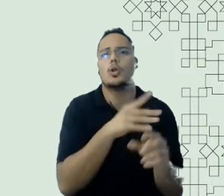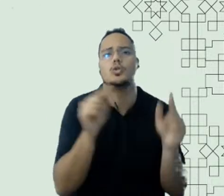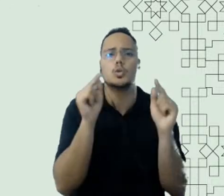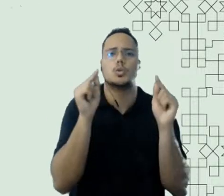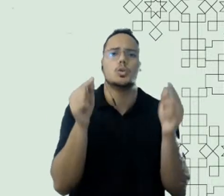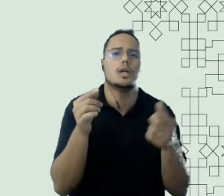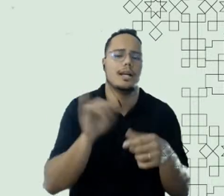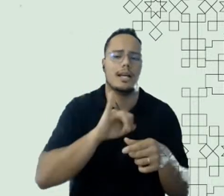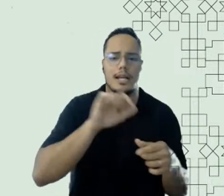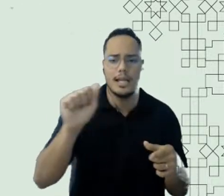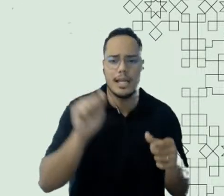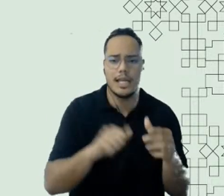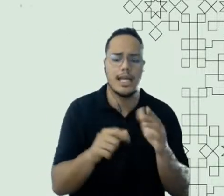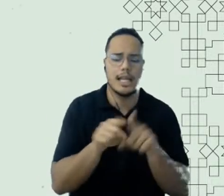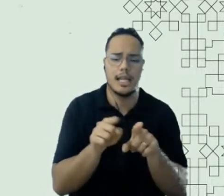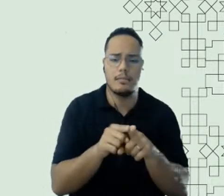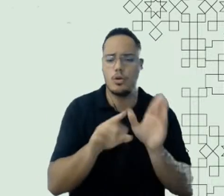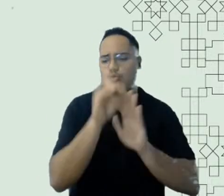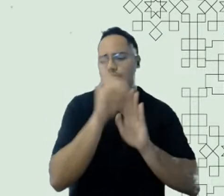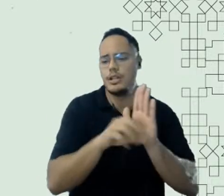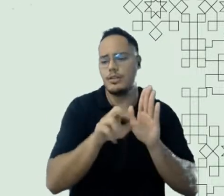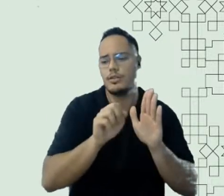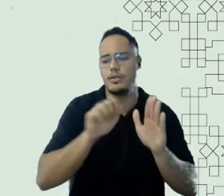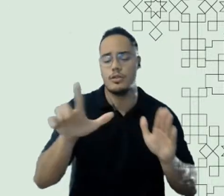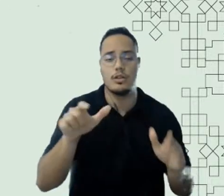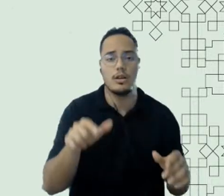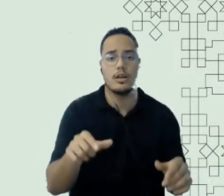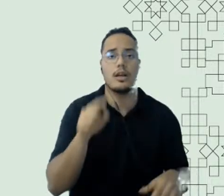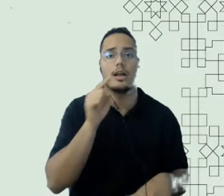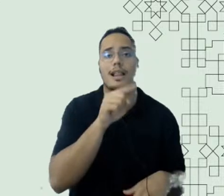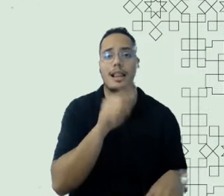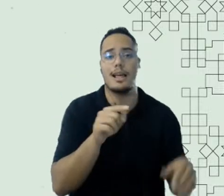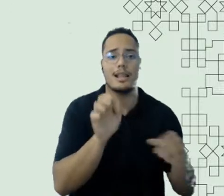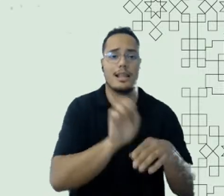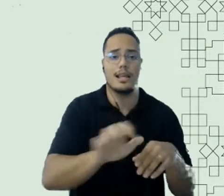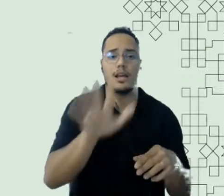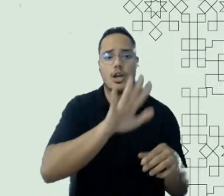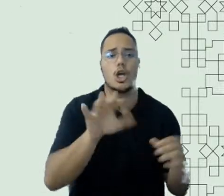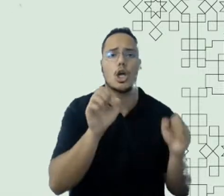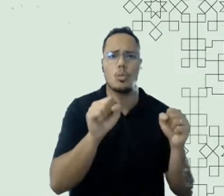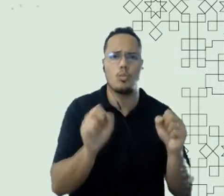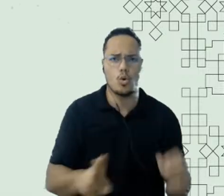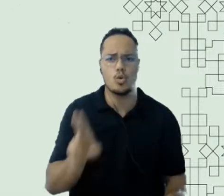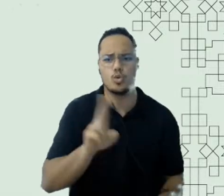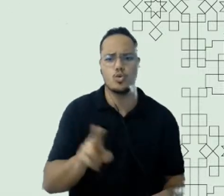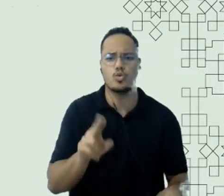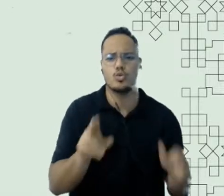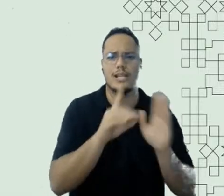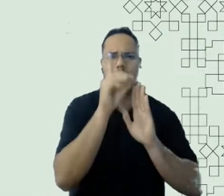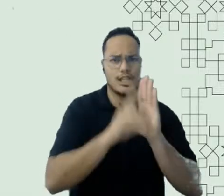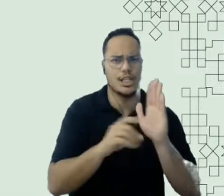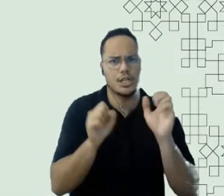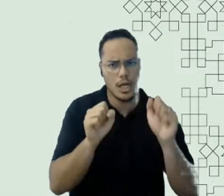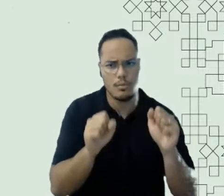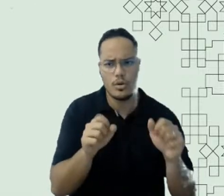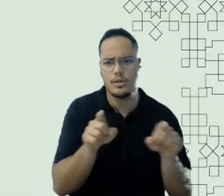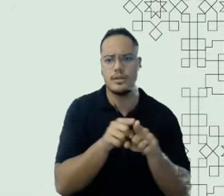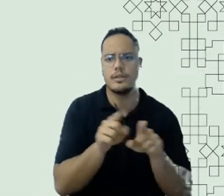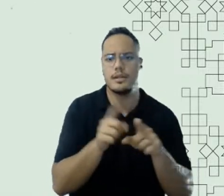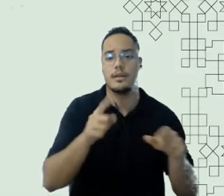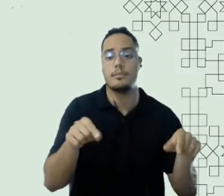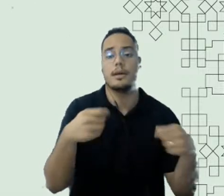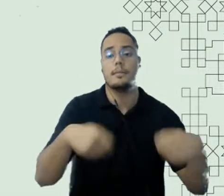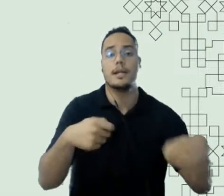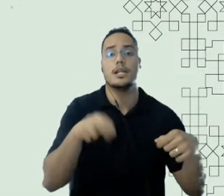the directive, the 2019 directive? Should we use AI Act, or should we try to pass a new